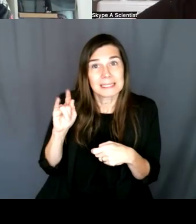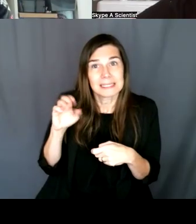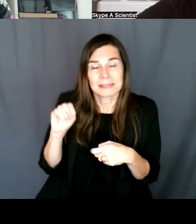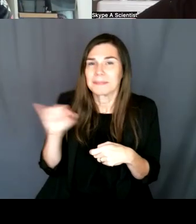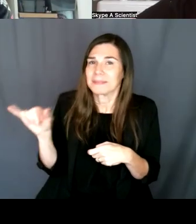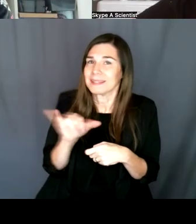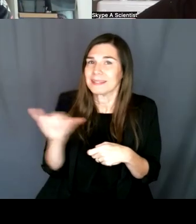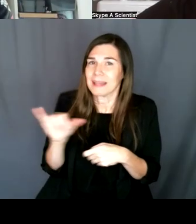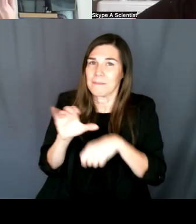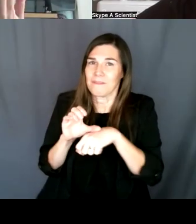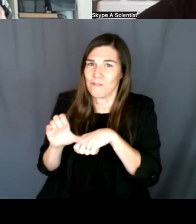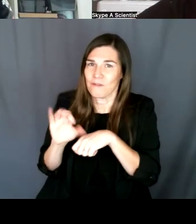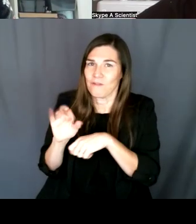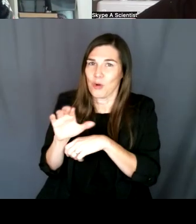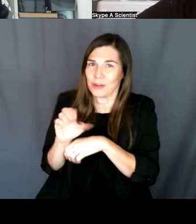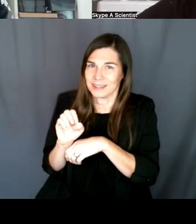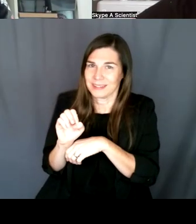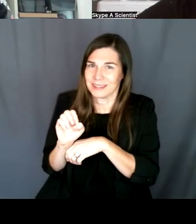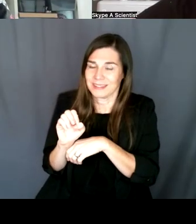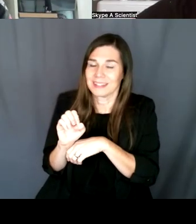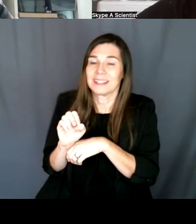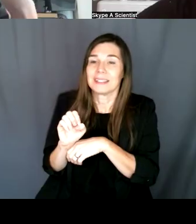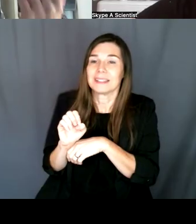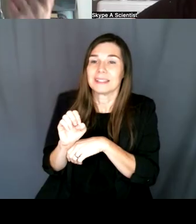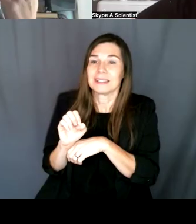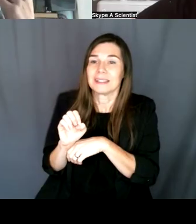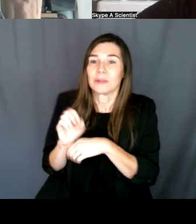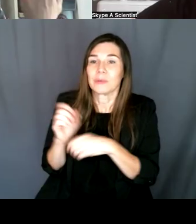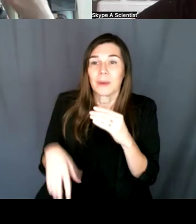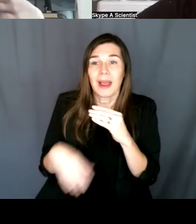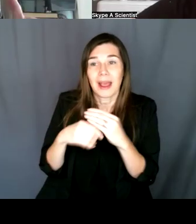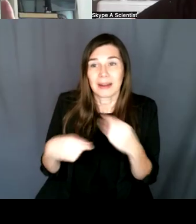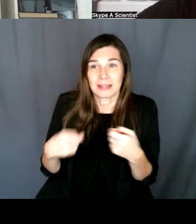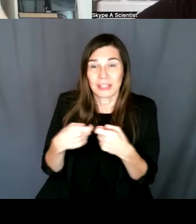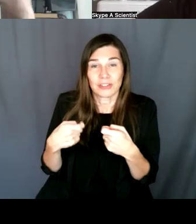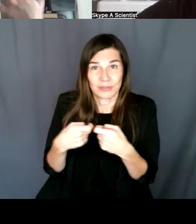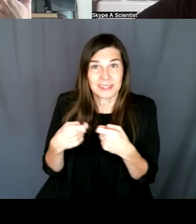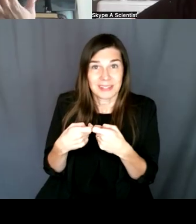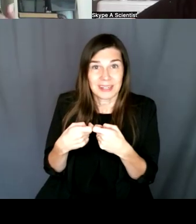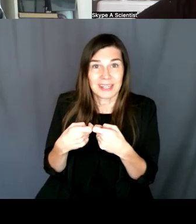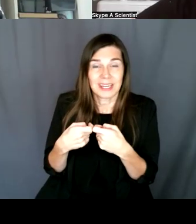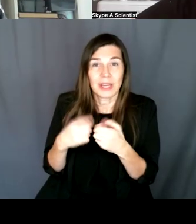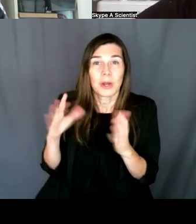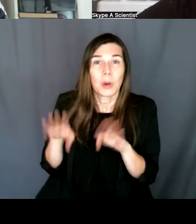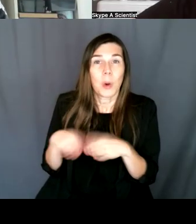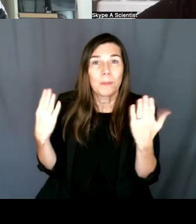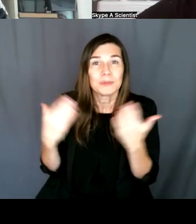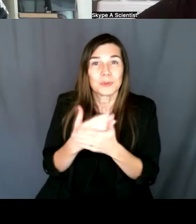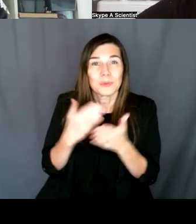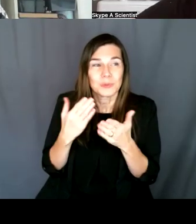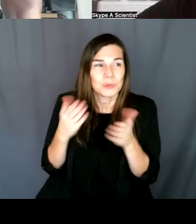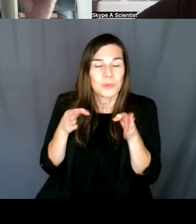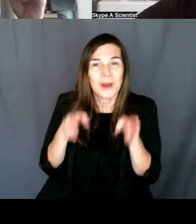same force, and so the way that um, when you add electricity, then it unlocks new ways that you can use